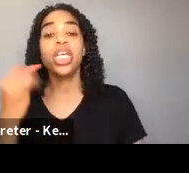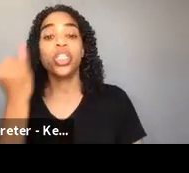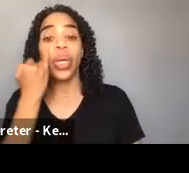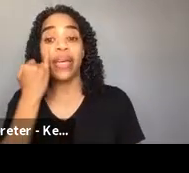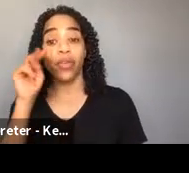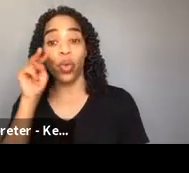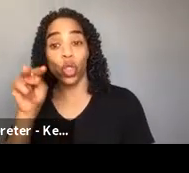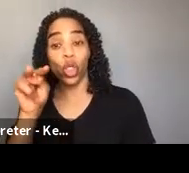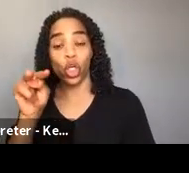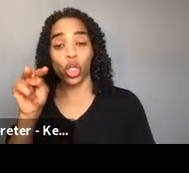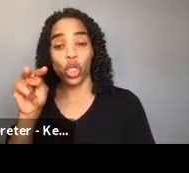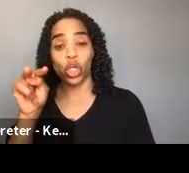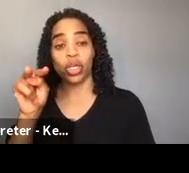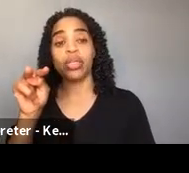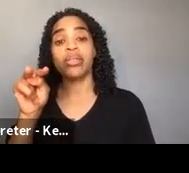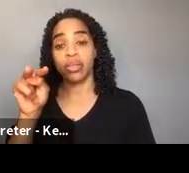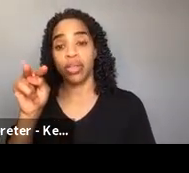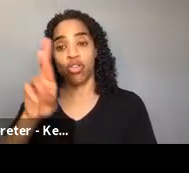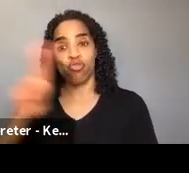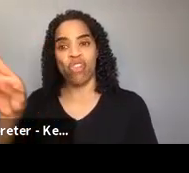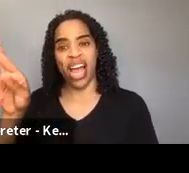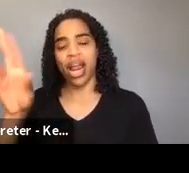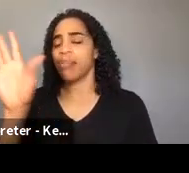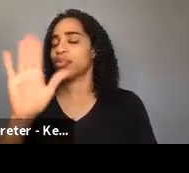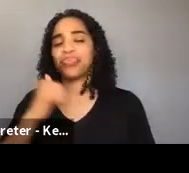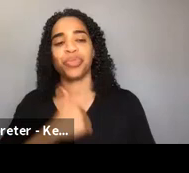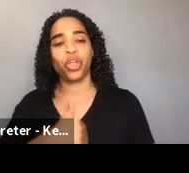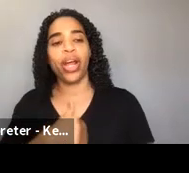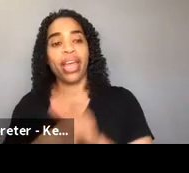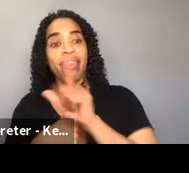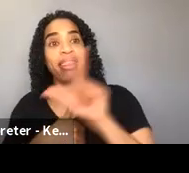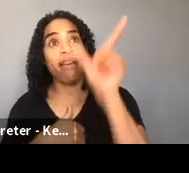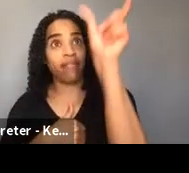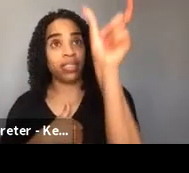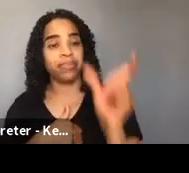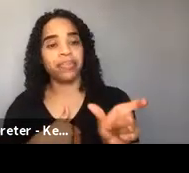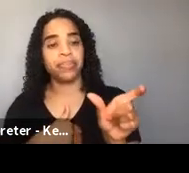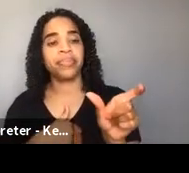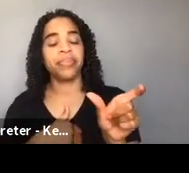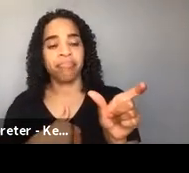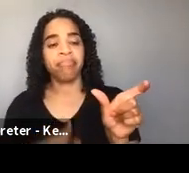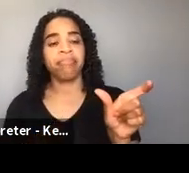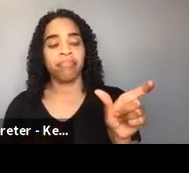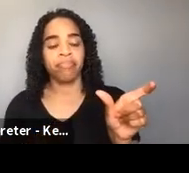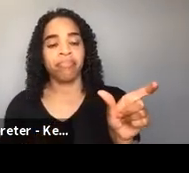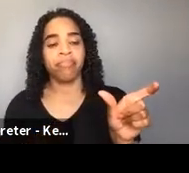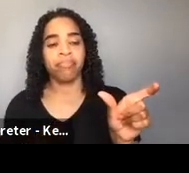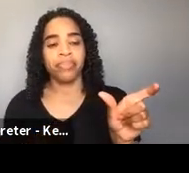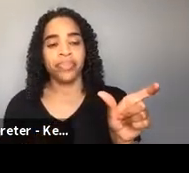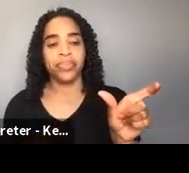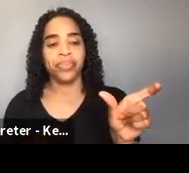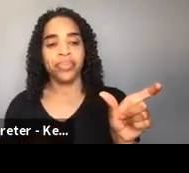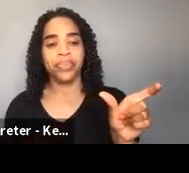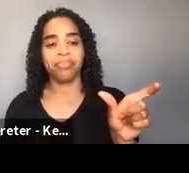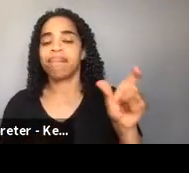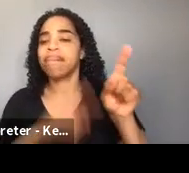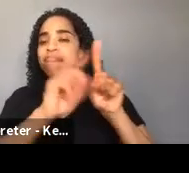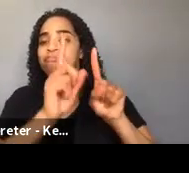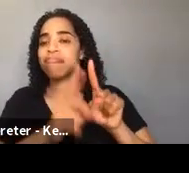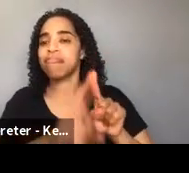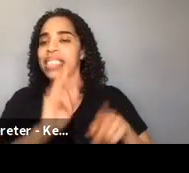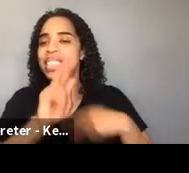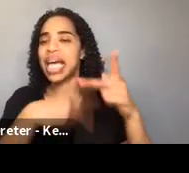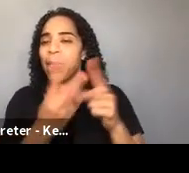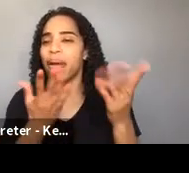right side or the left side of the chart, listed, the service type is